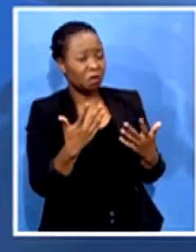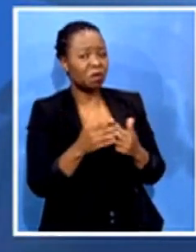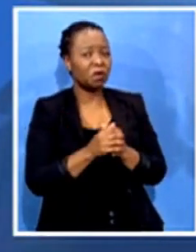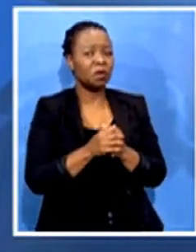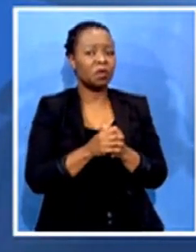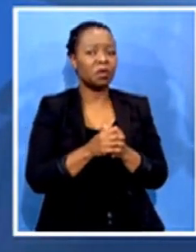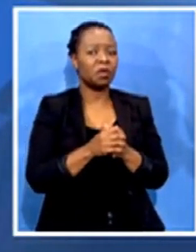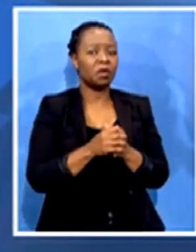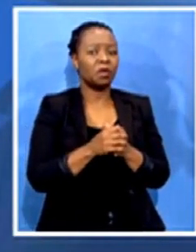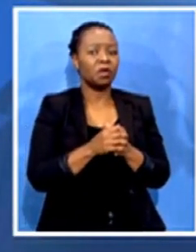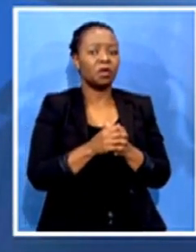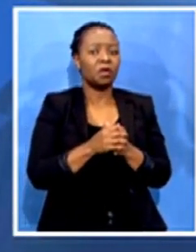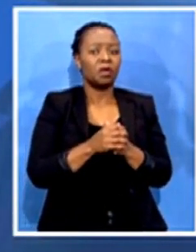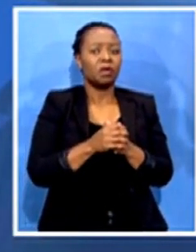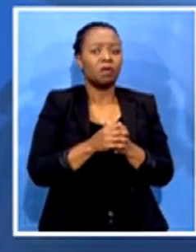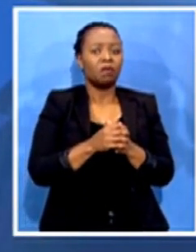I think the issue of